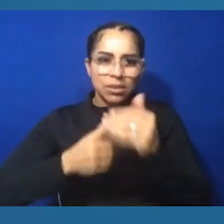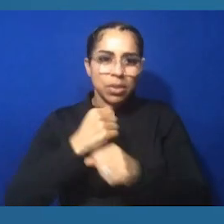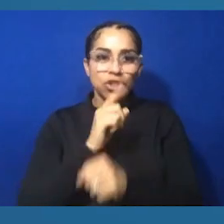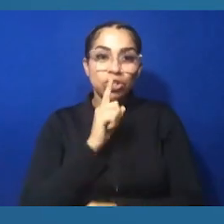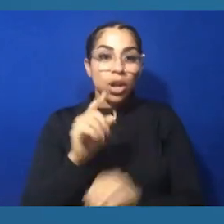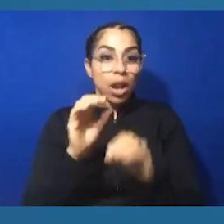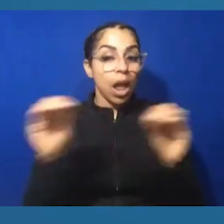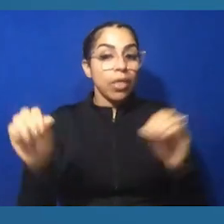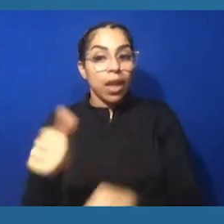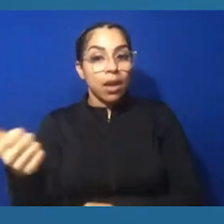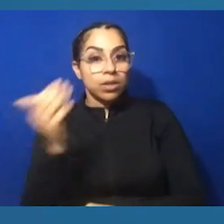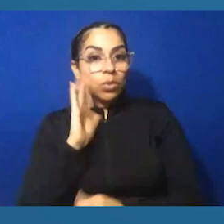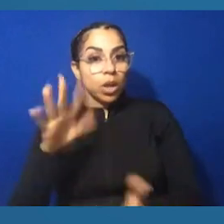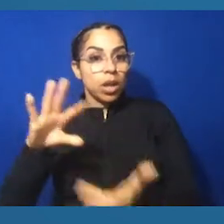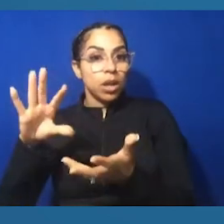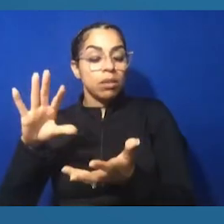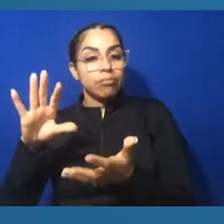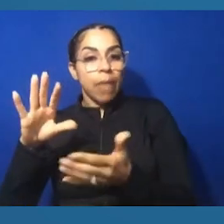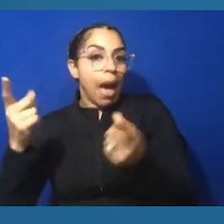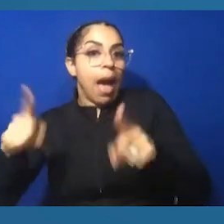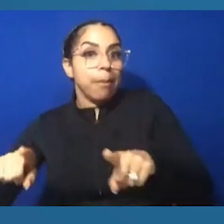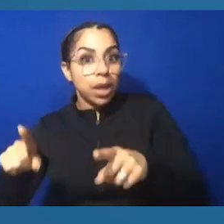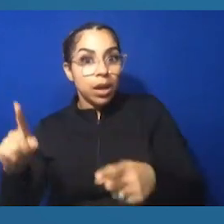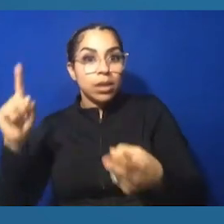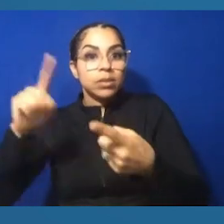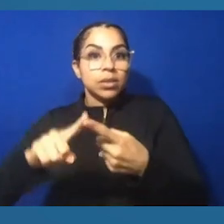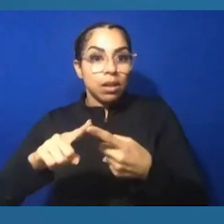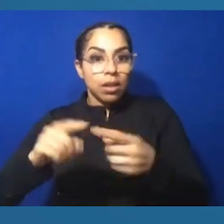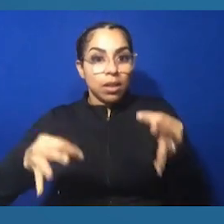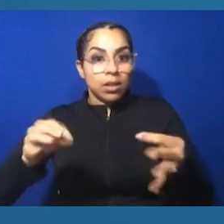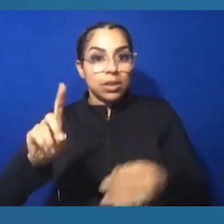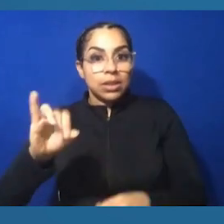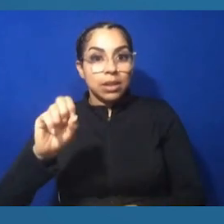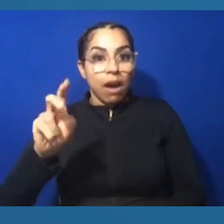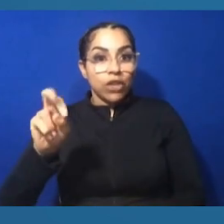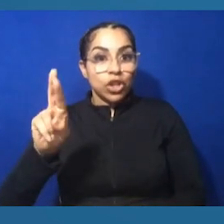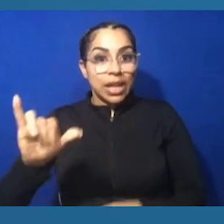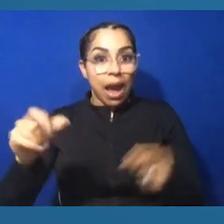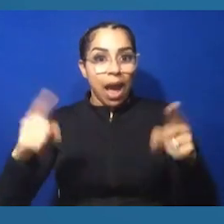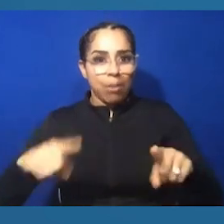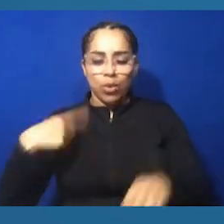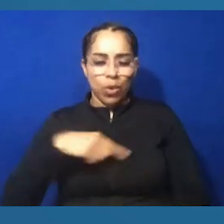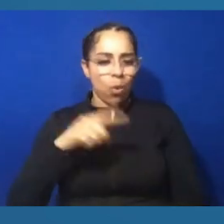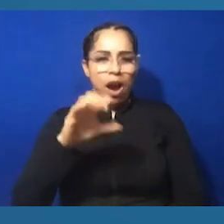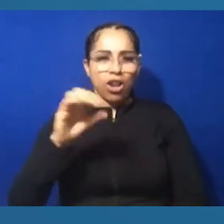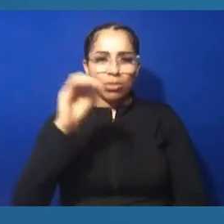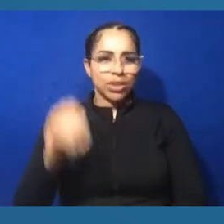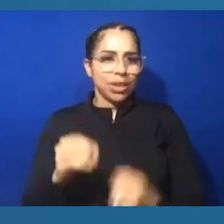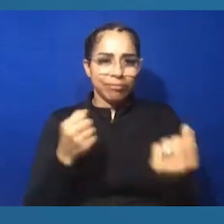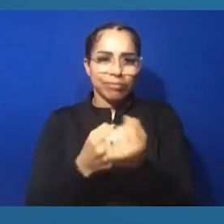going to happen until discovery happened, we were 100% behind that because we really need that.